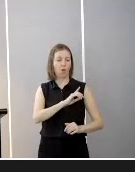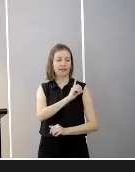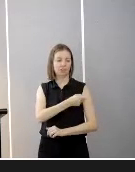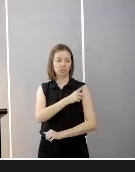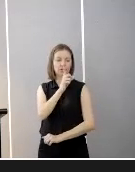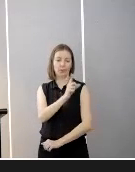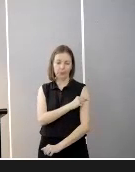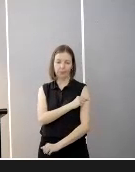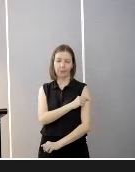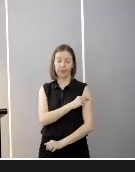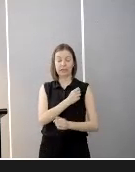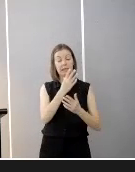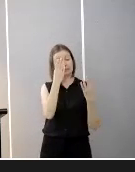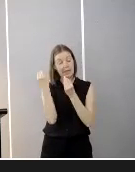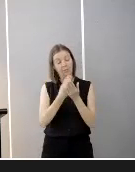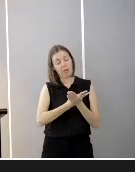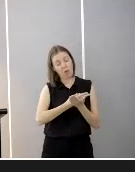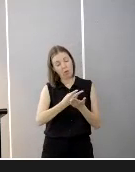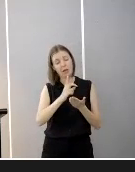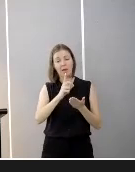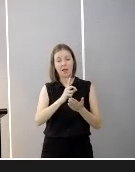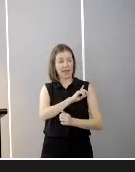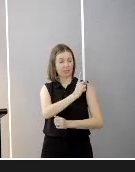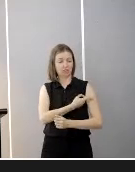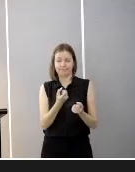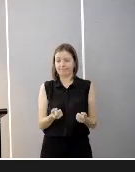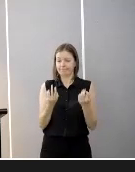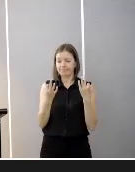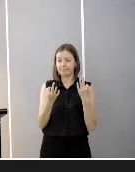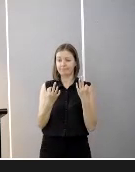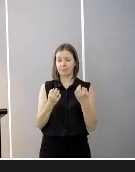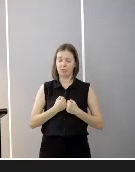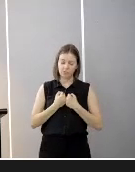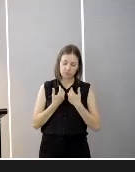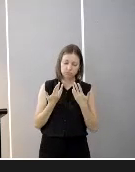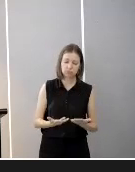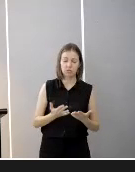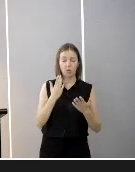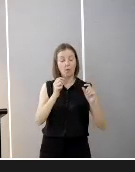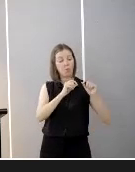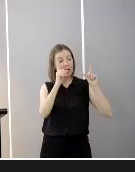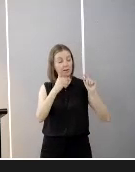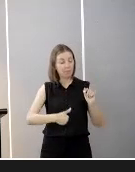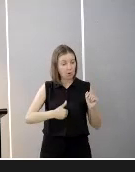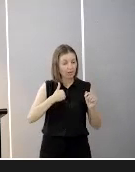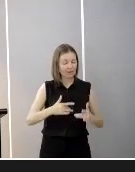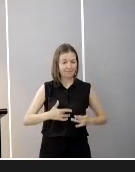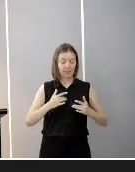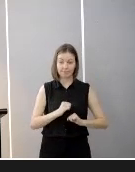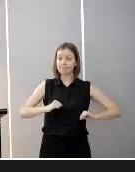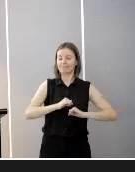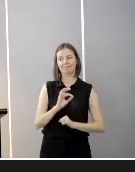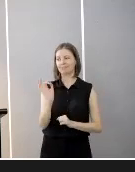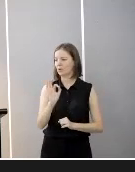despite sleeping for so long, and prolonged fatigue. So, waking up in the morning and not feeling